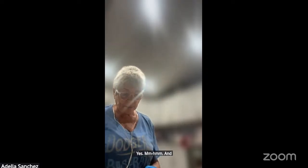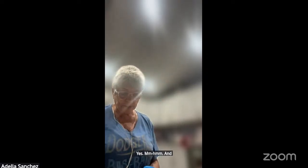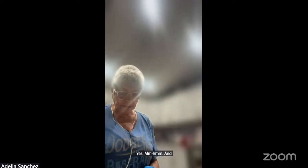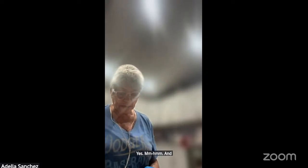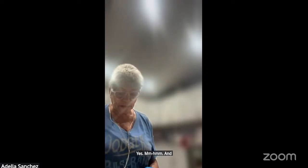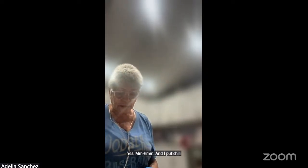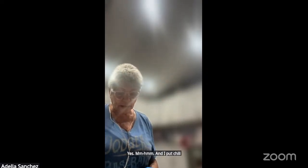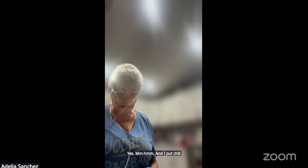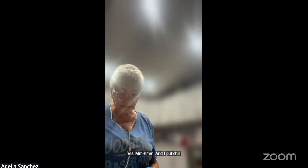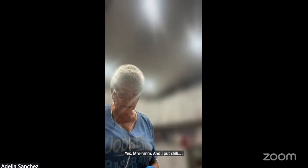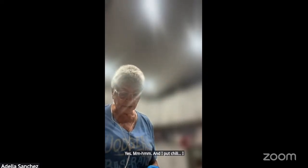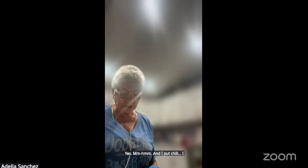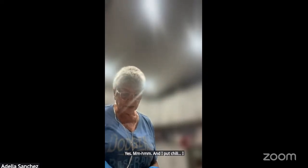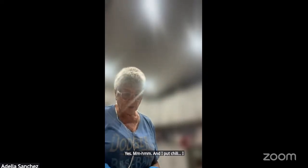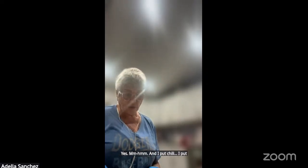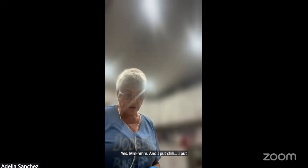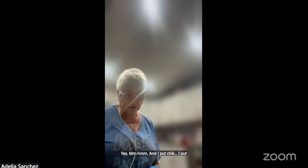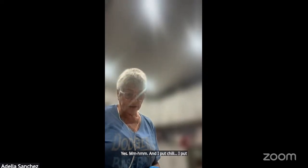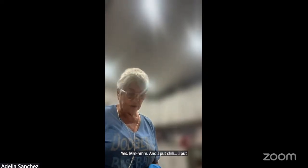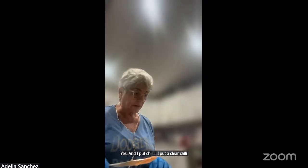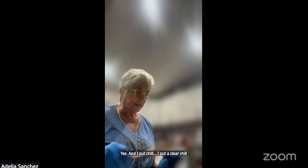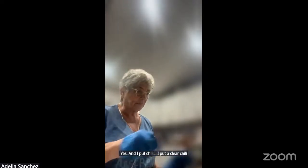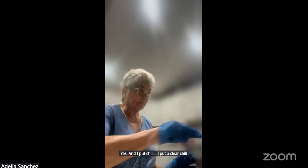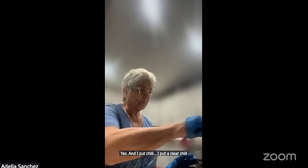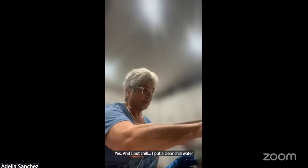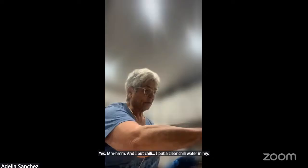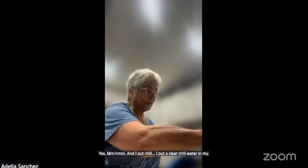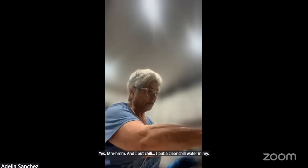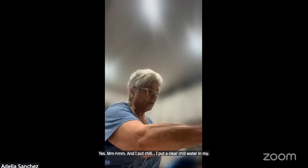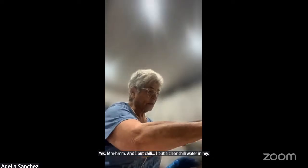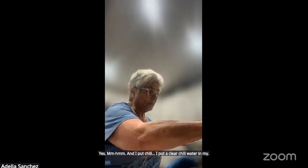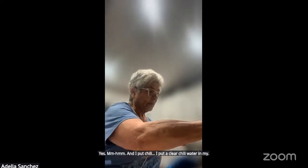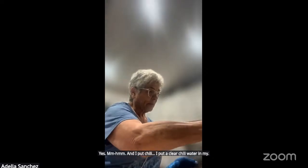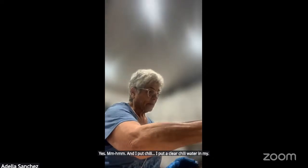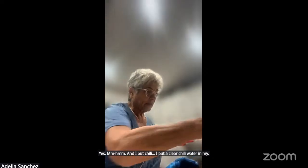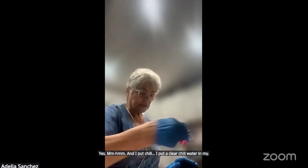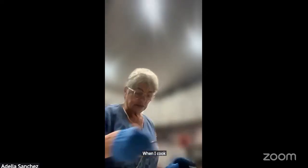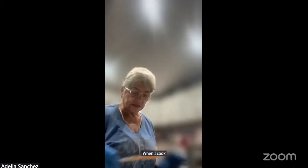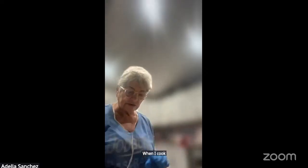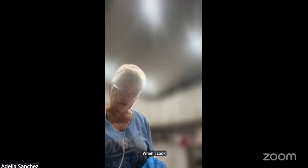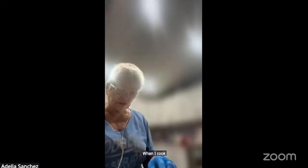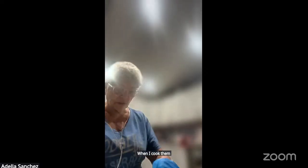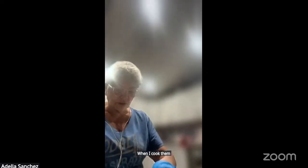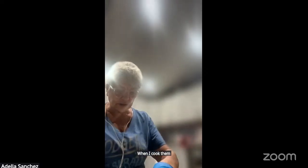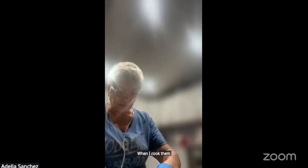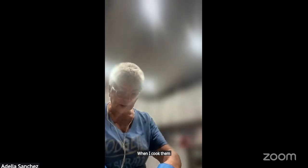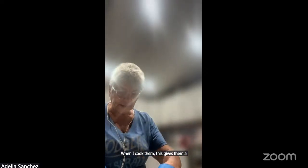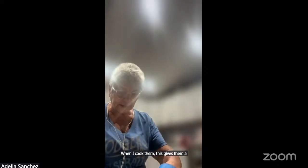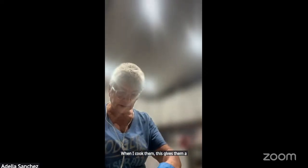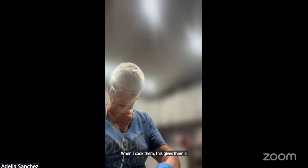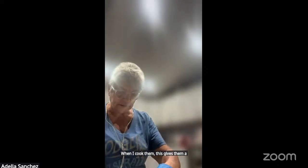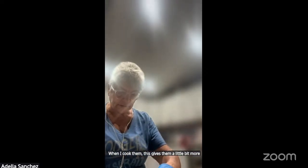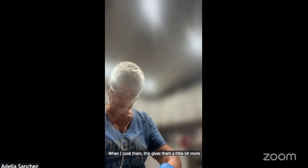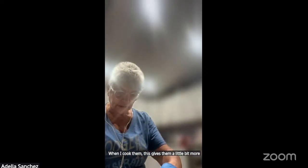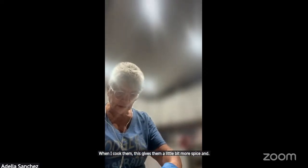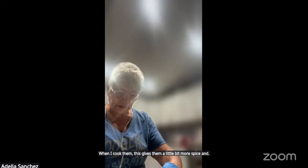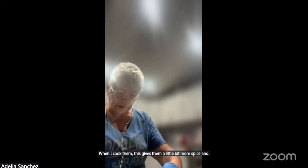I put a clear chili water in my when I cook them. It just gives them a little bit more spice